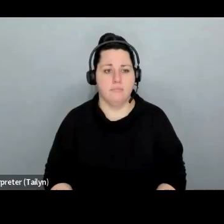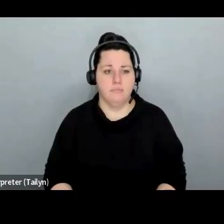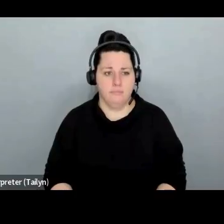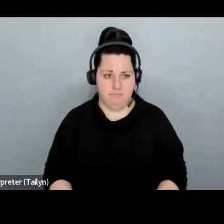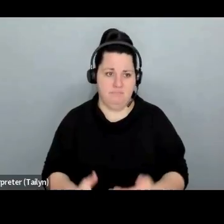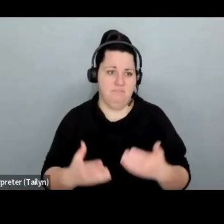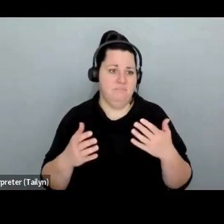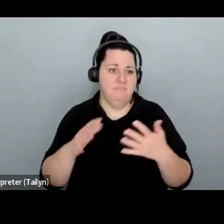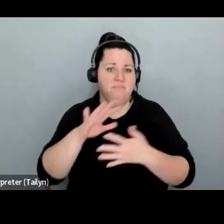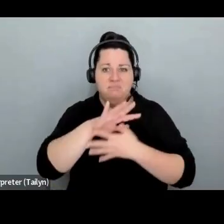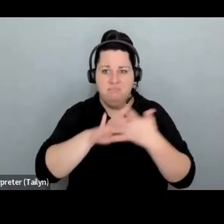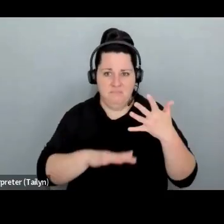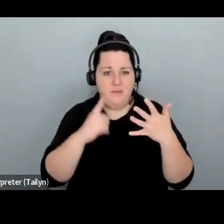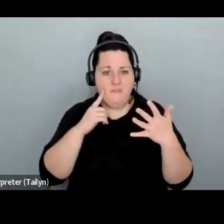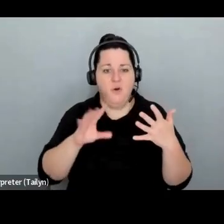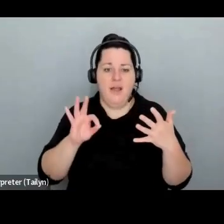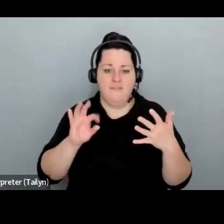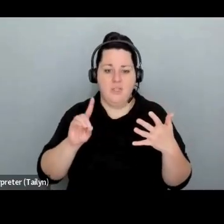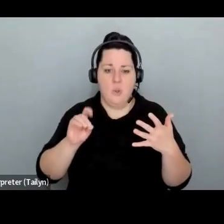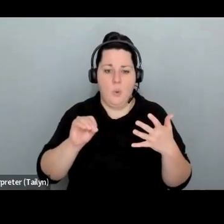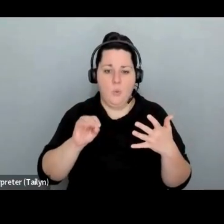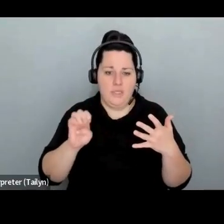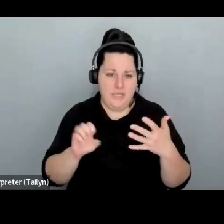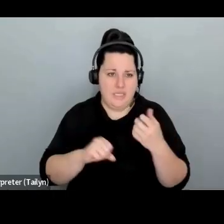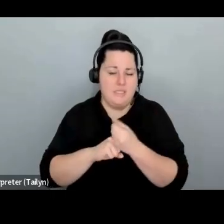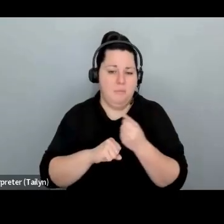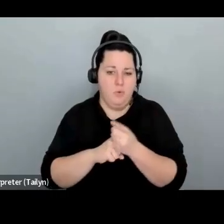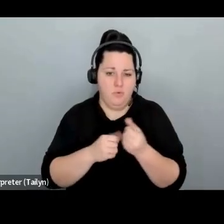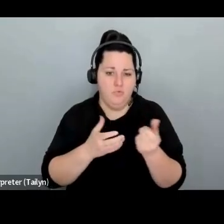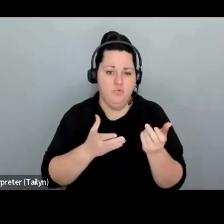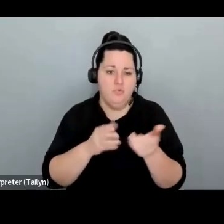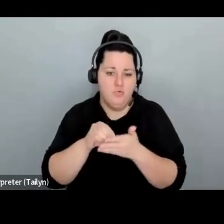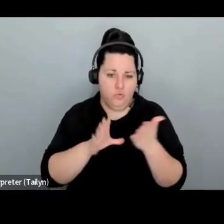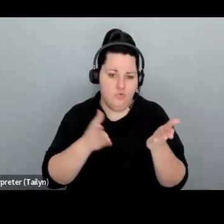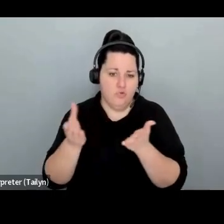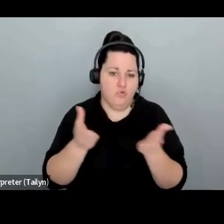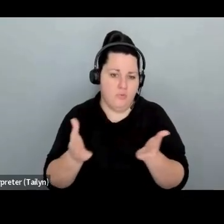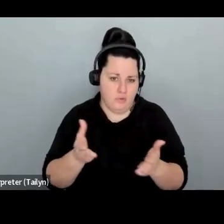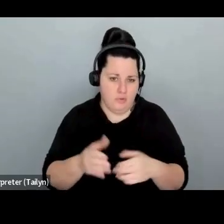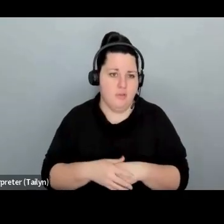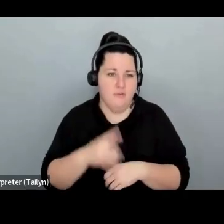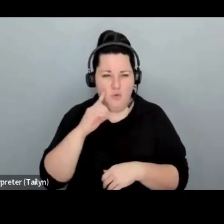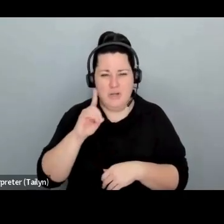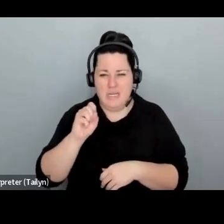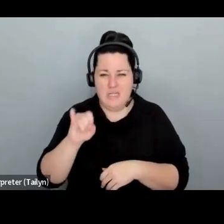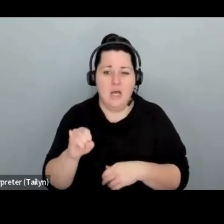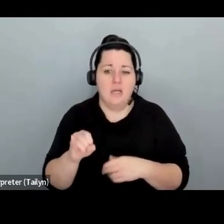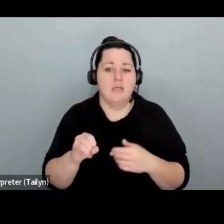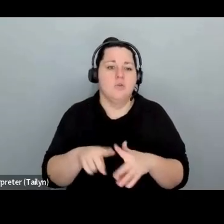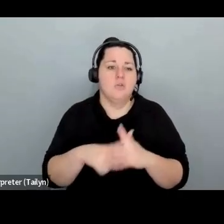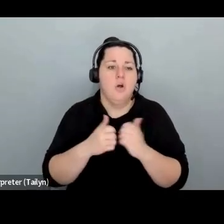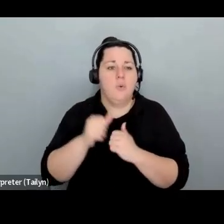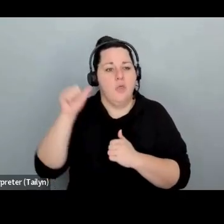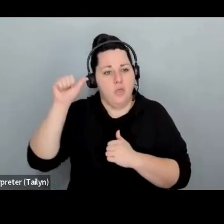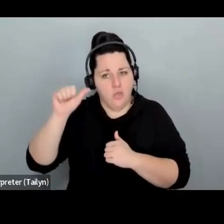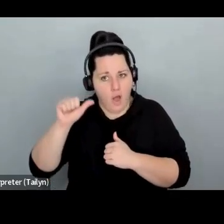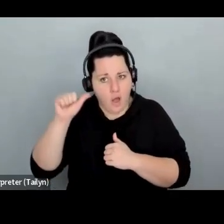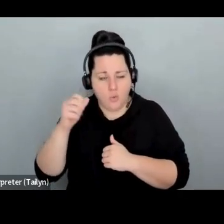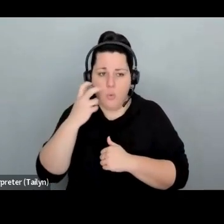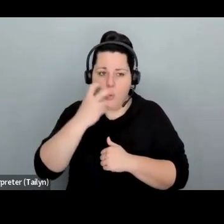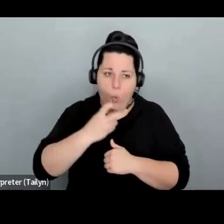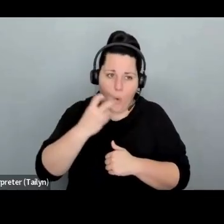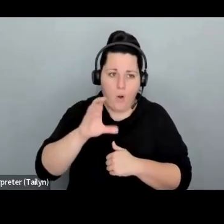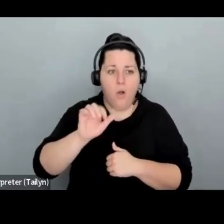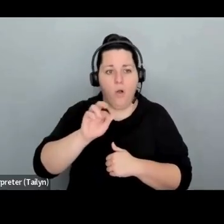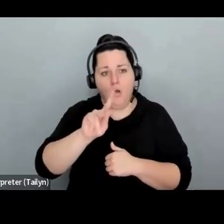And here's the list of the FDOE supportive student services and resources for DSI. We're going to start with auditory oral, Clark